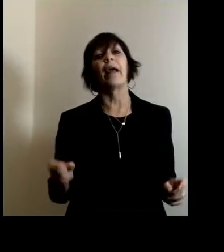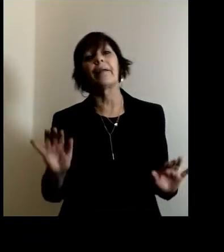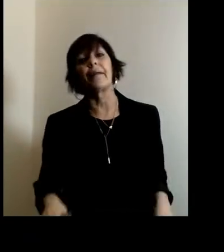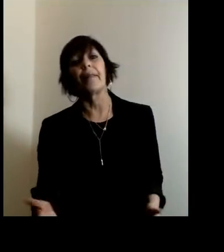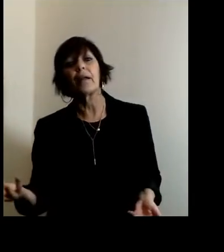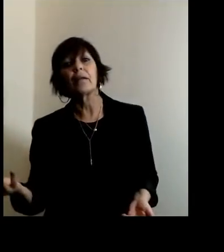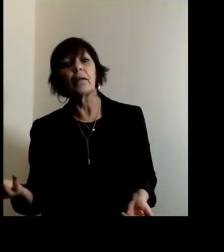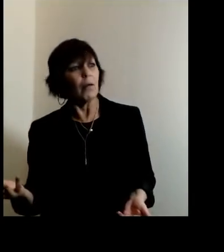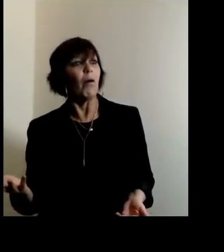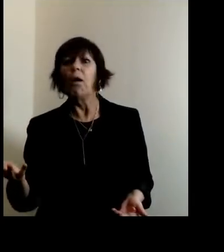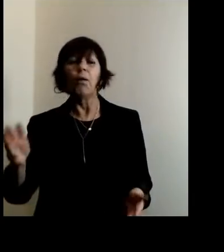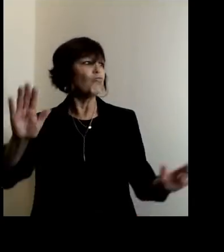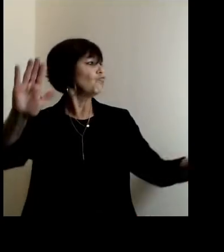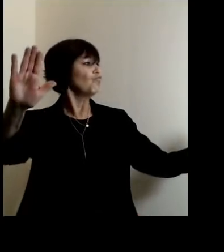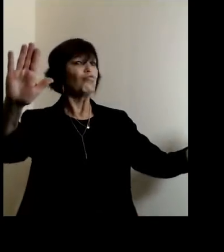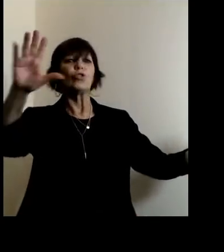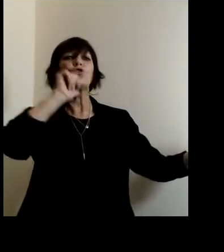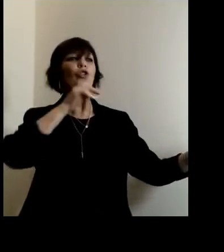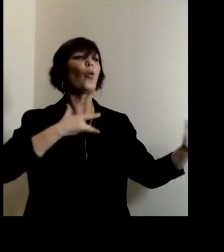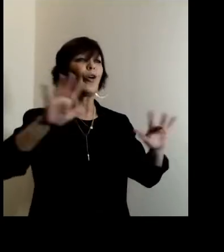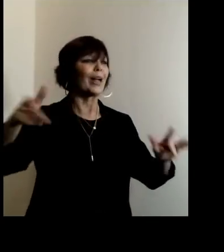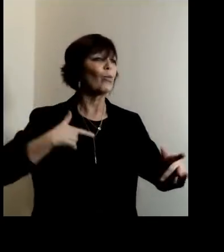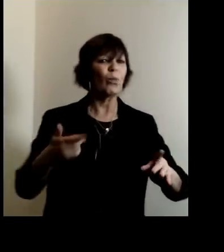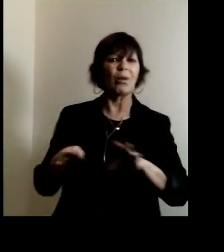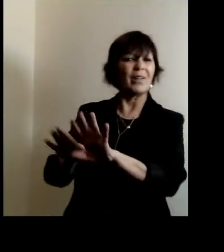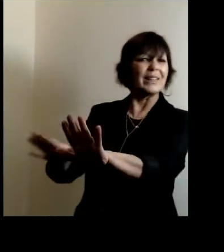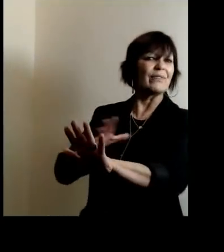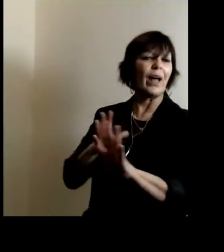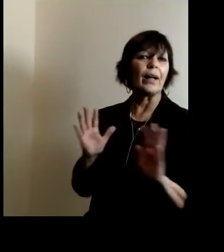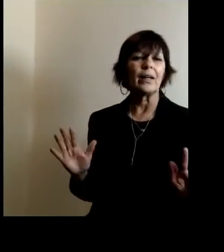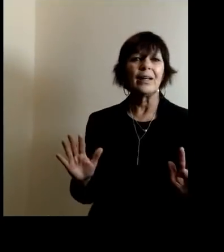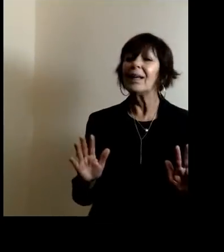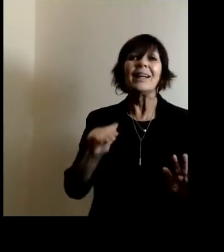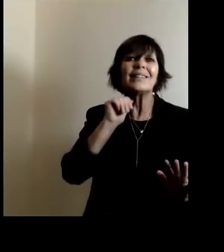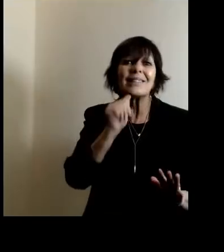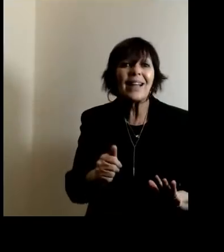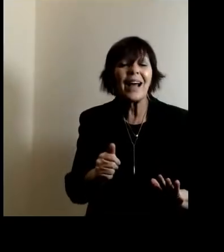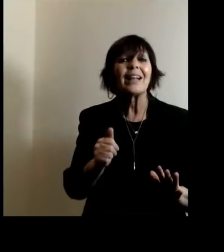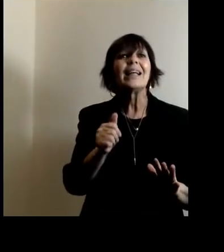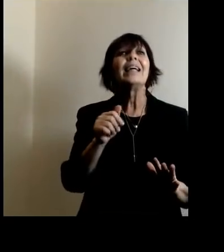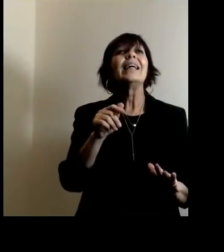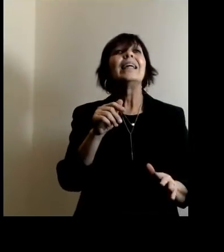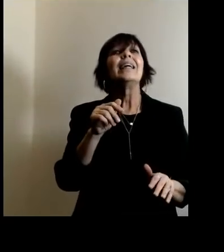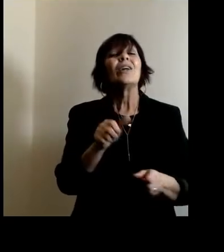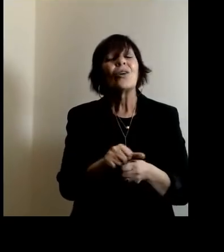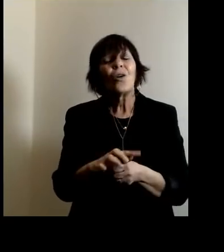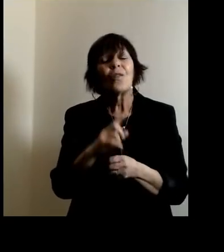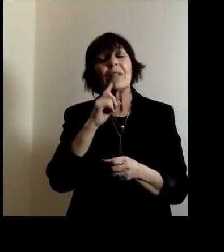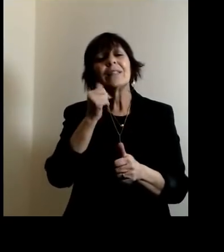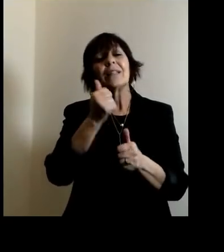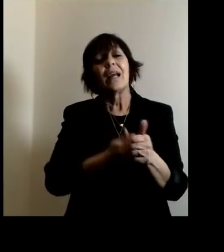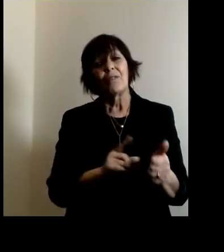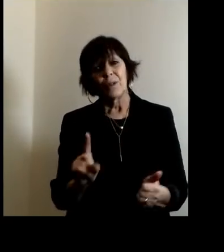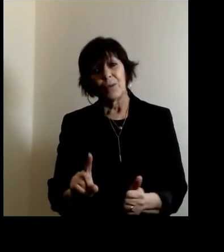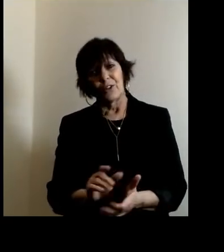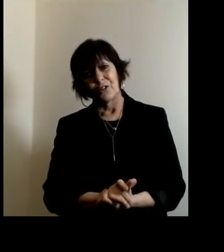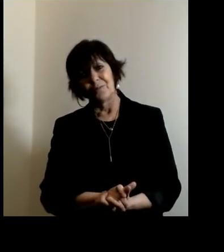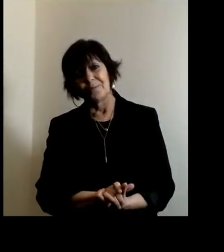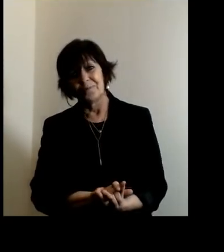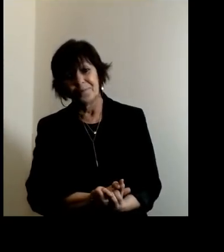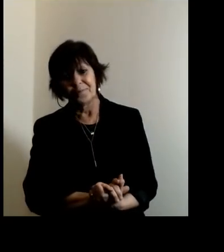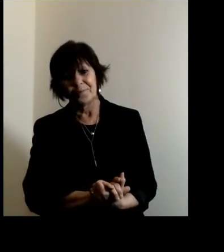say, we got it covered, everyone else can go about their business, it's fine. But it's not fine because it's everywhere.